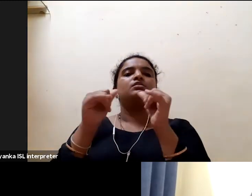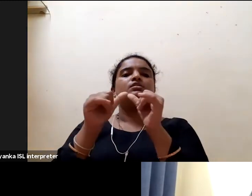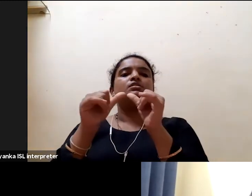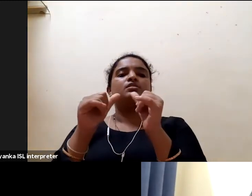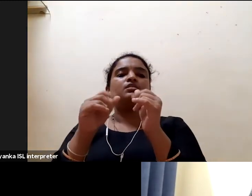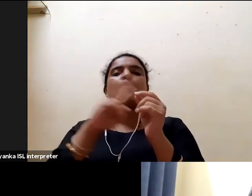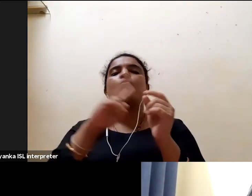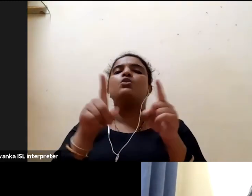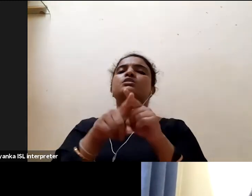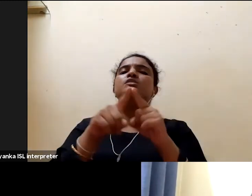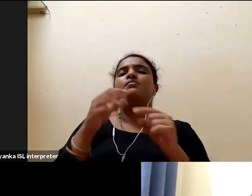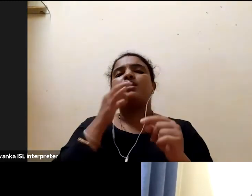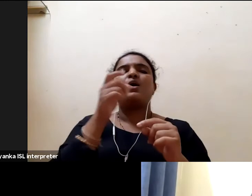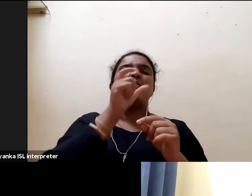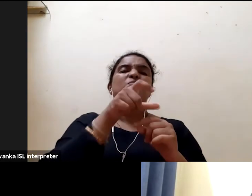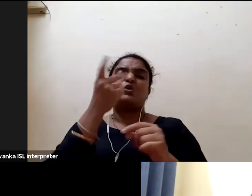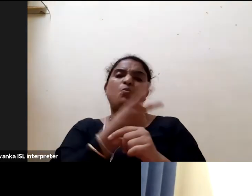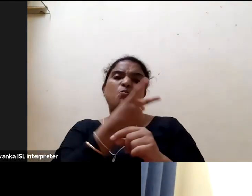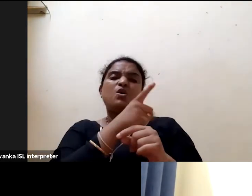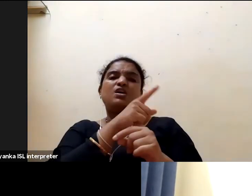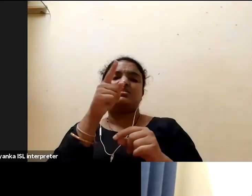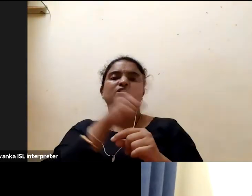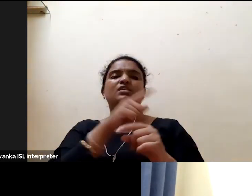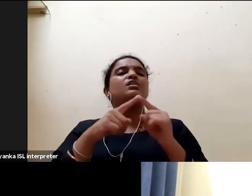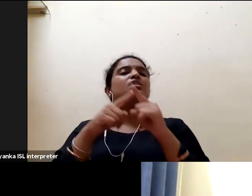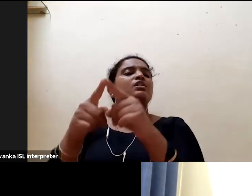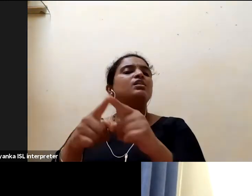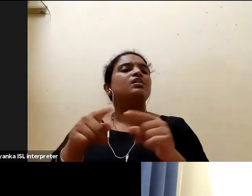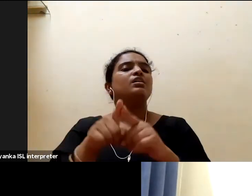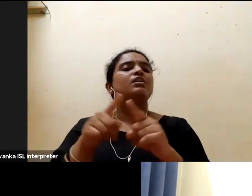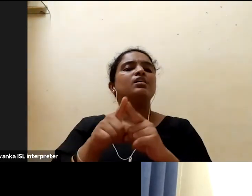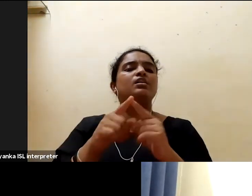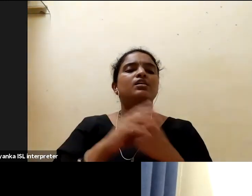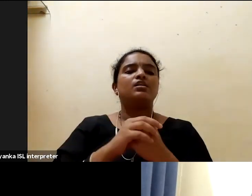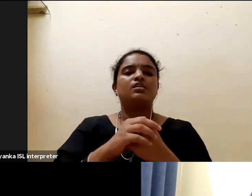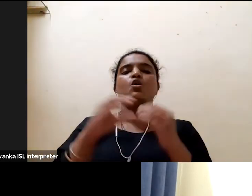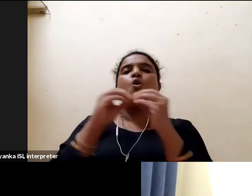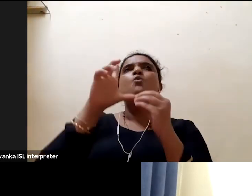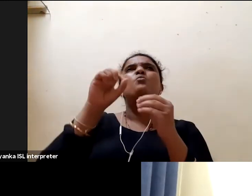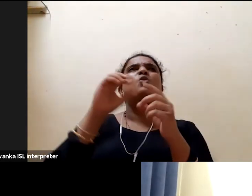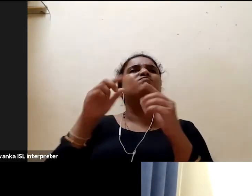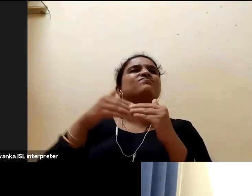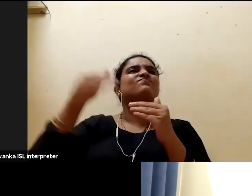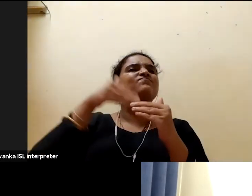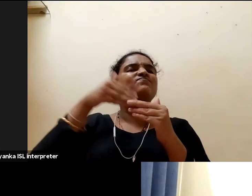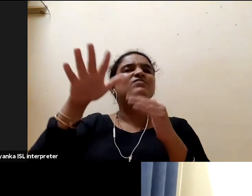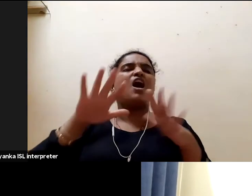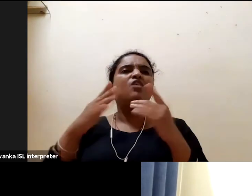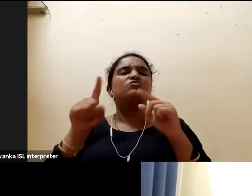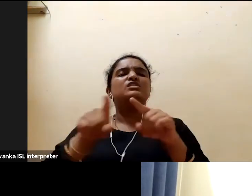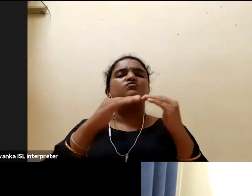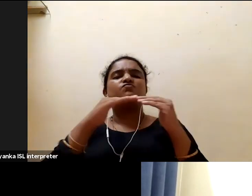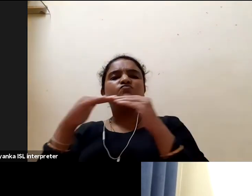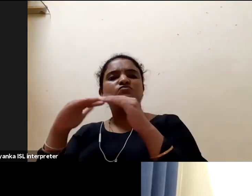both asked about blogging in terms of its sustainability and its relevance. So A, is blogging